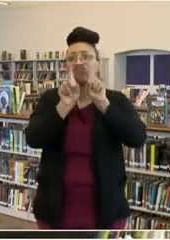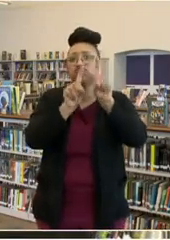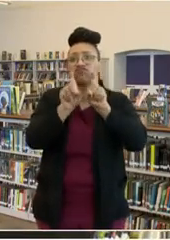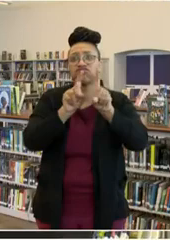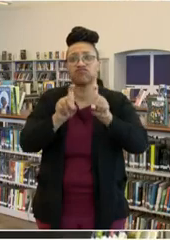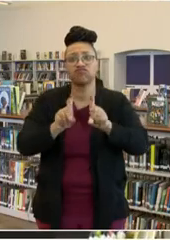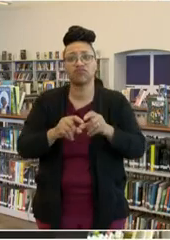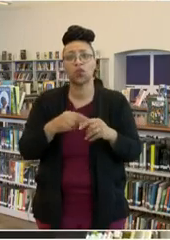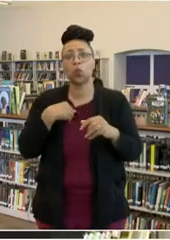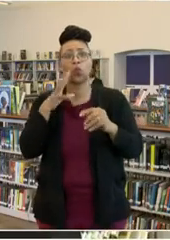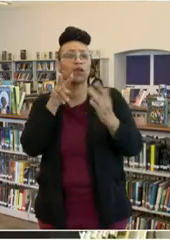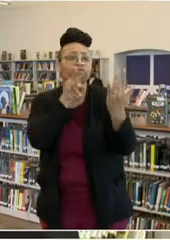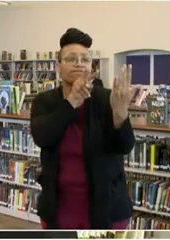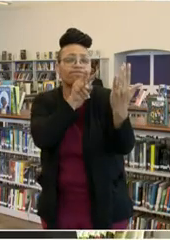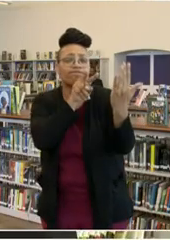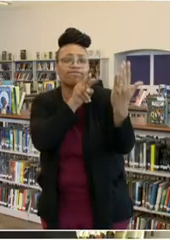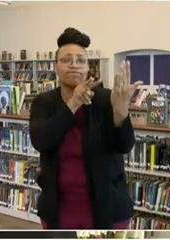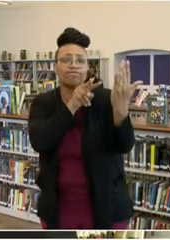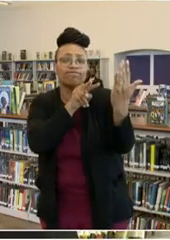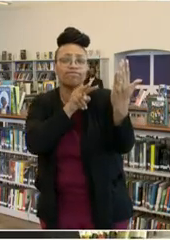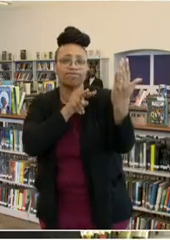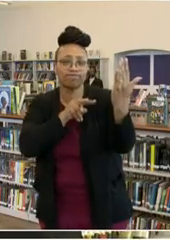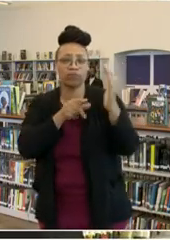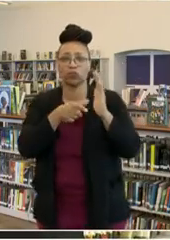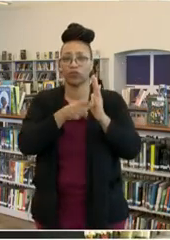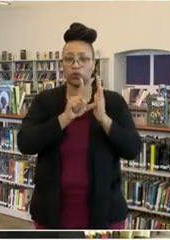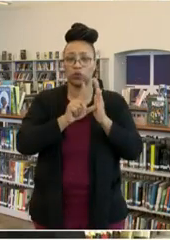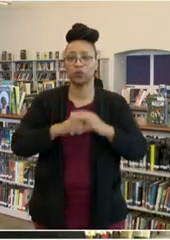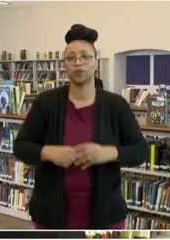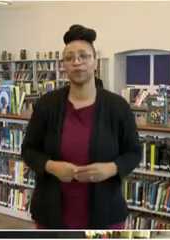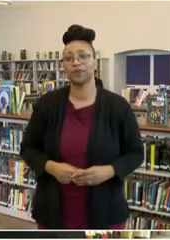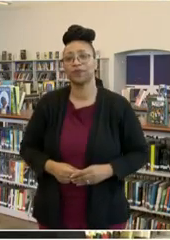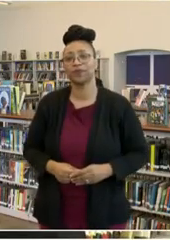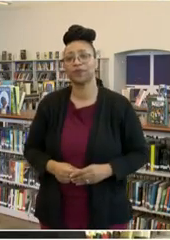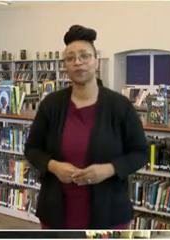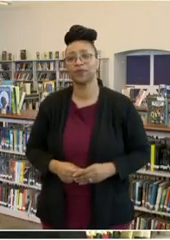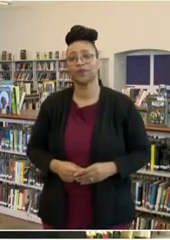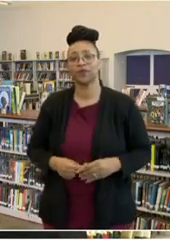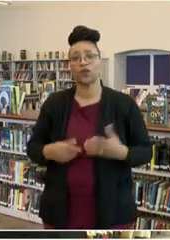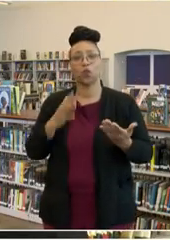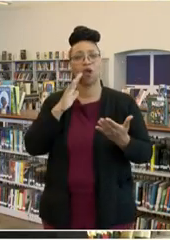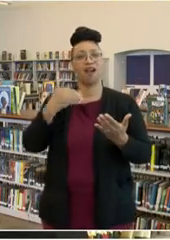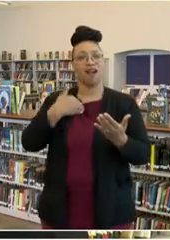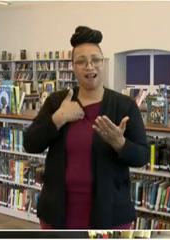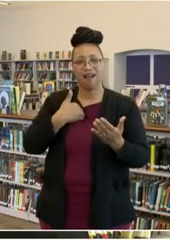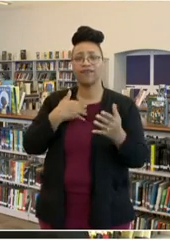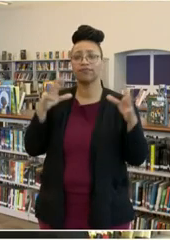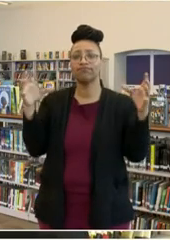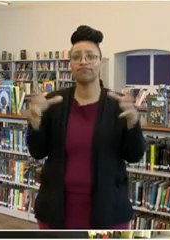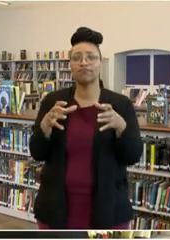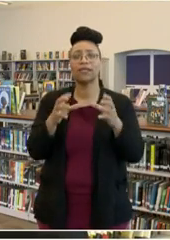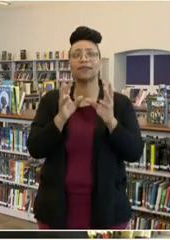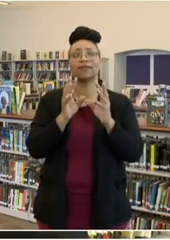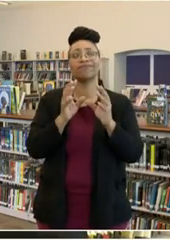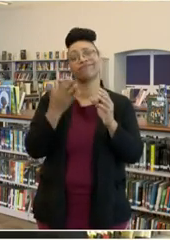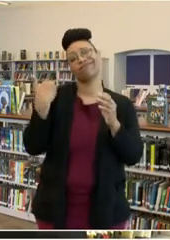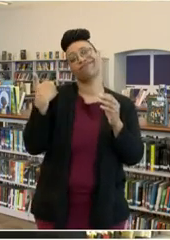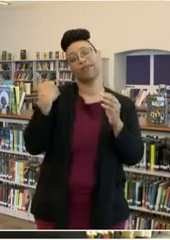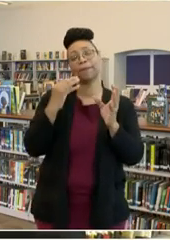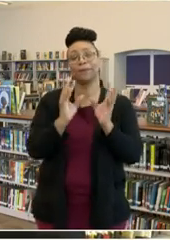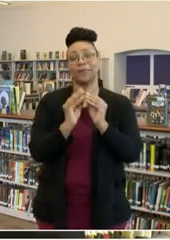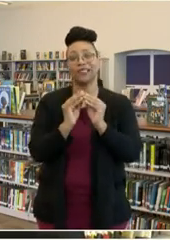working session with our state board last night where they gave us additional feedback, and we are going to go through that process.